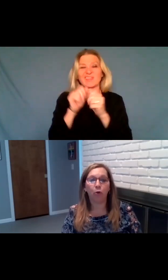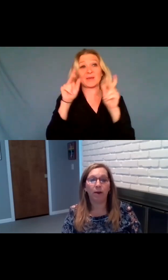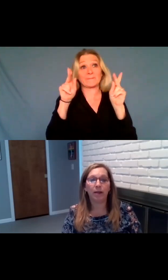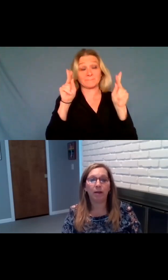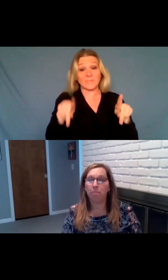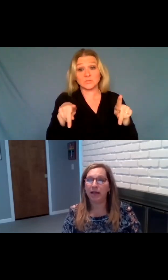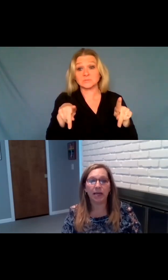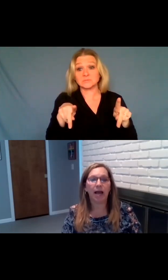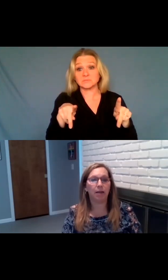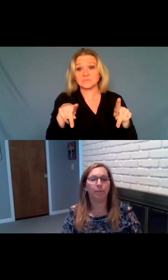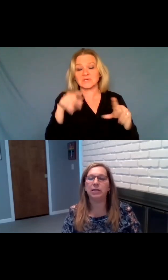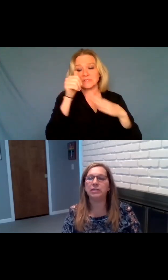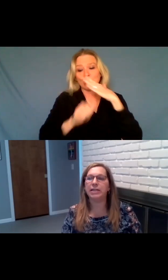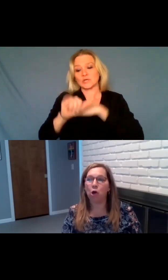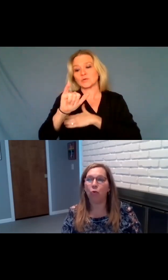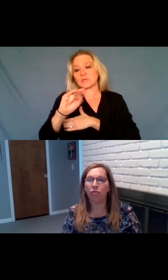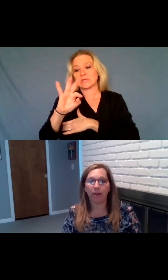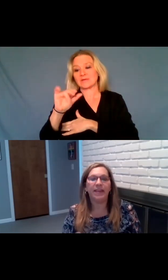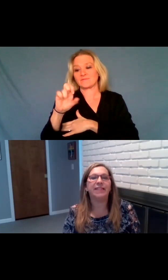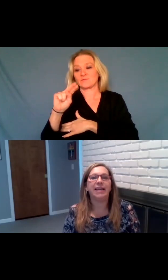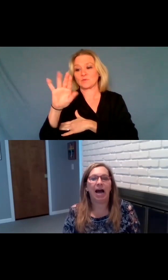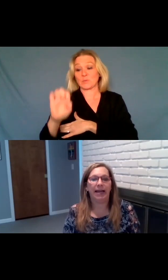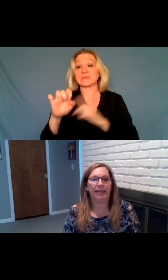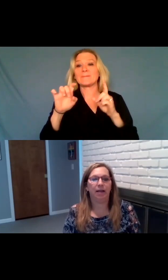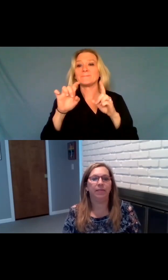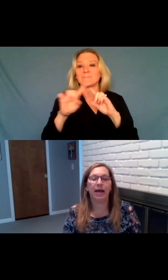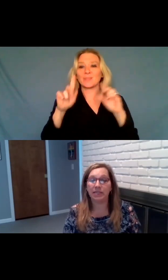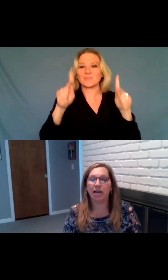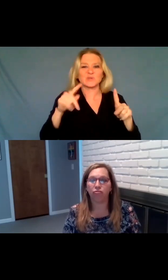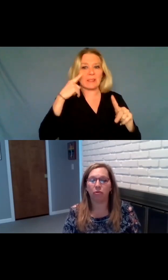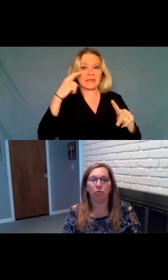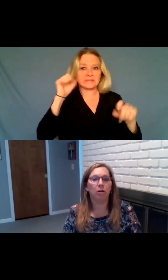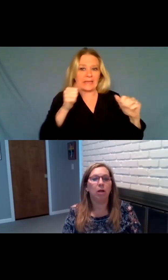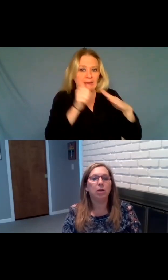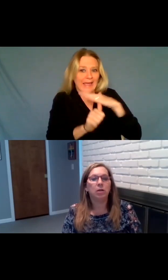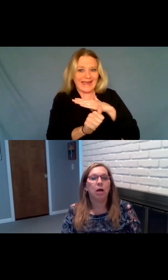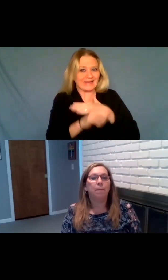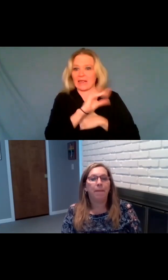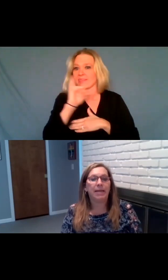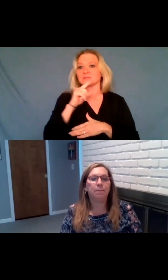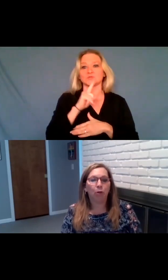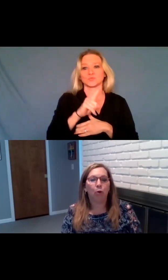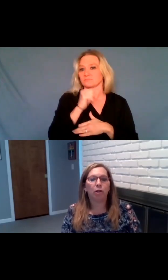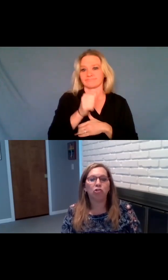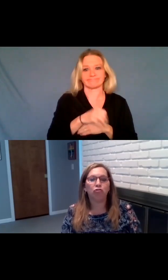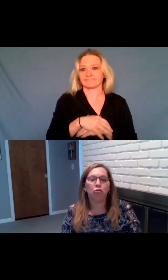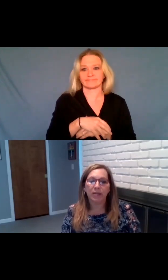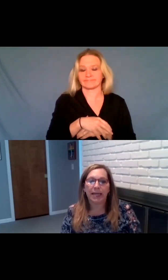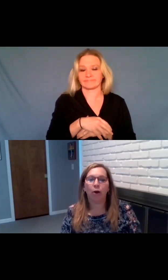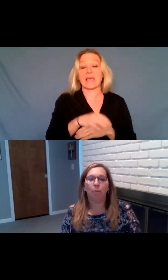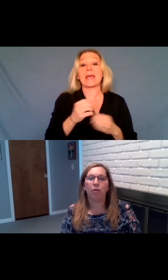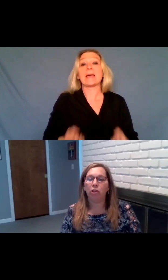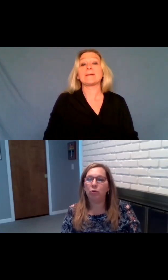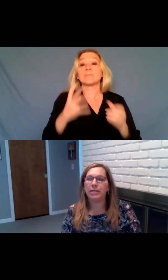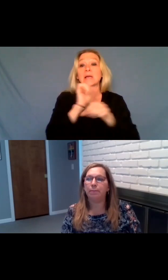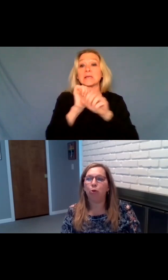the employee may deny it because they think they can hide it, and that is not true. Many employers truly